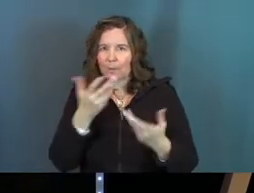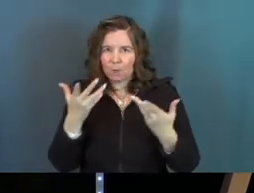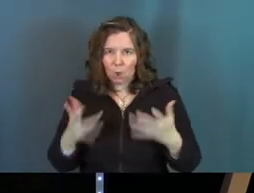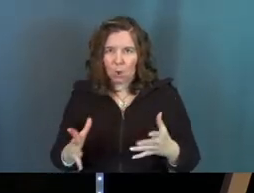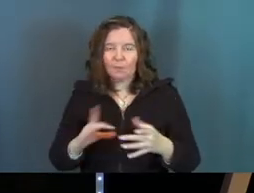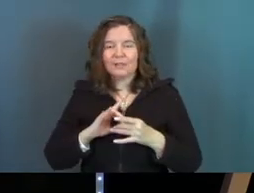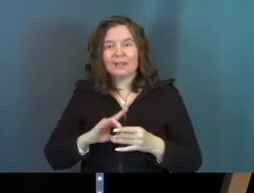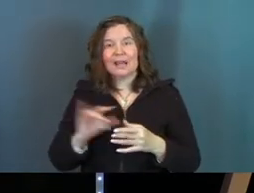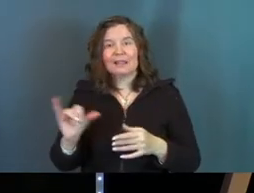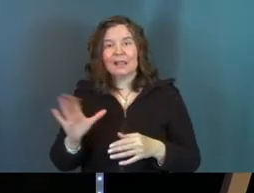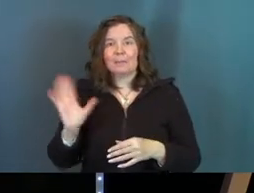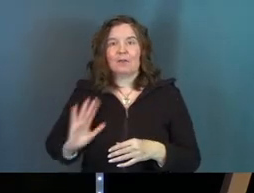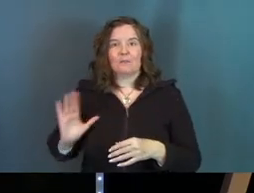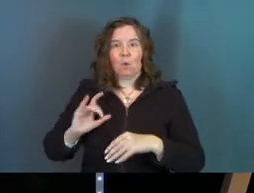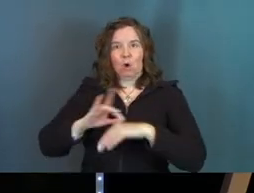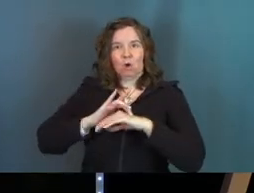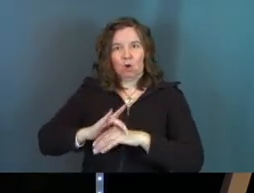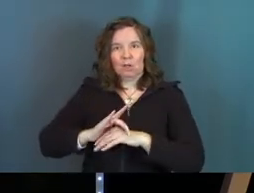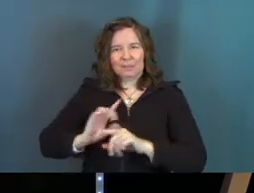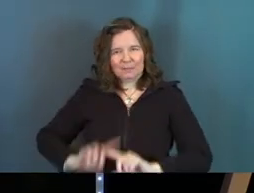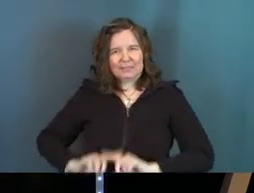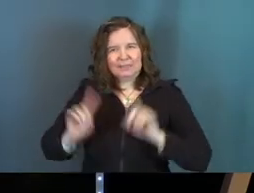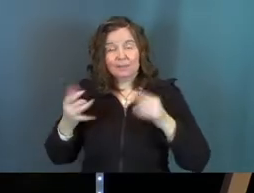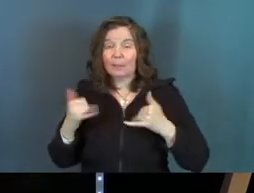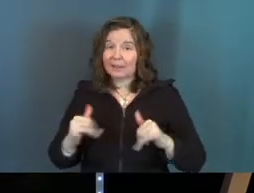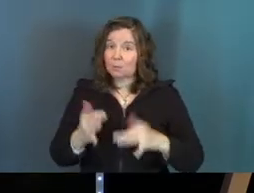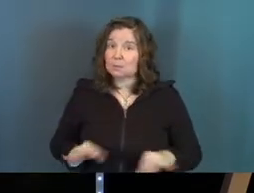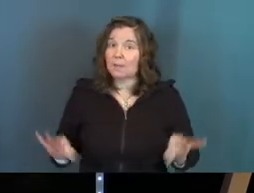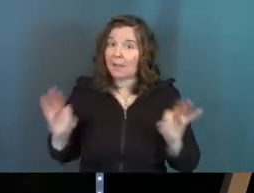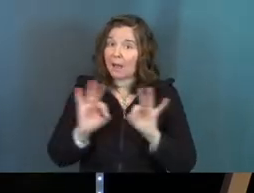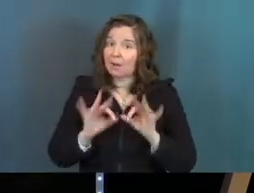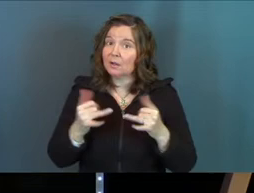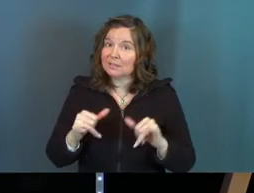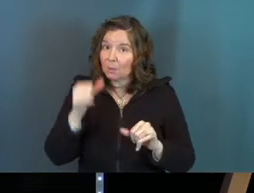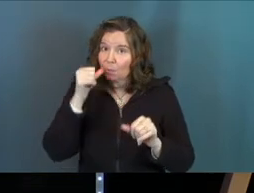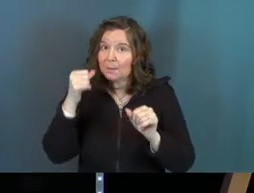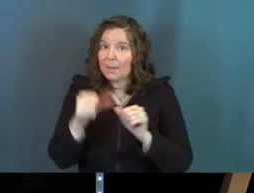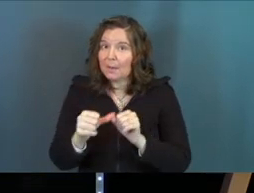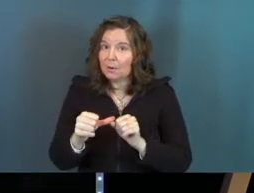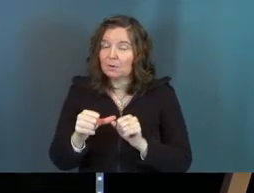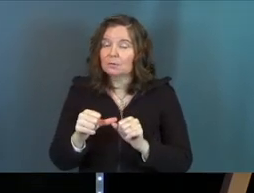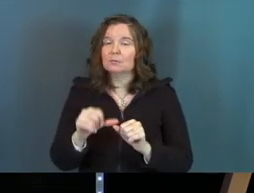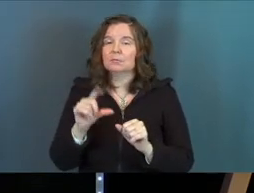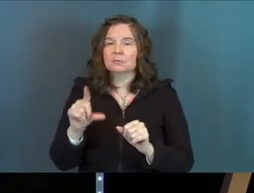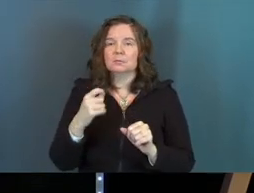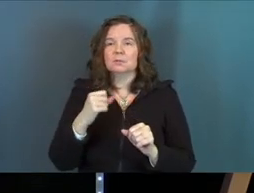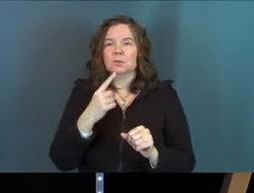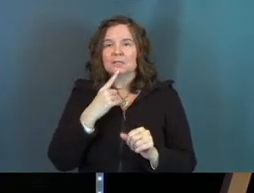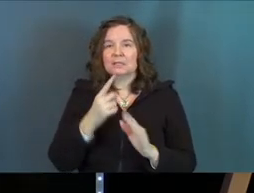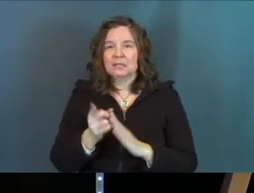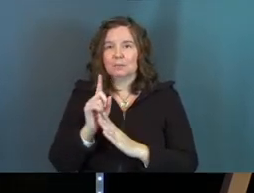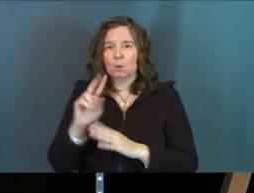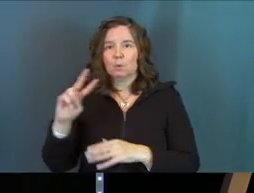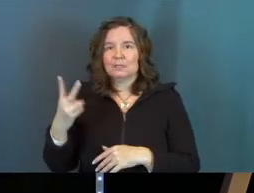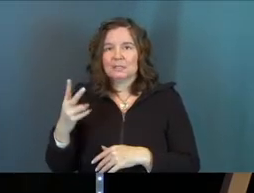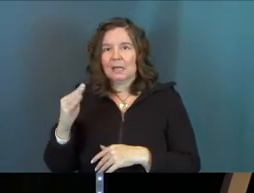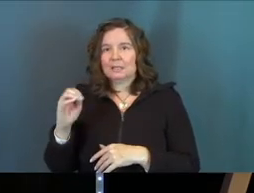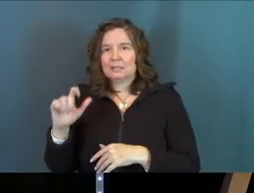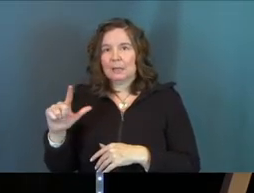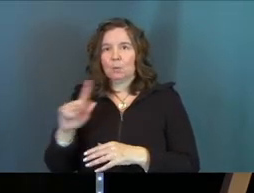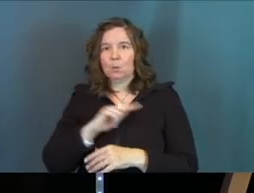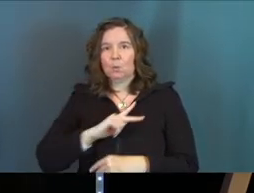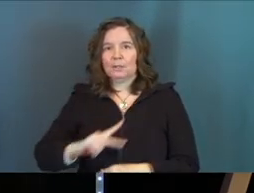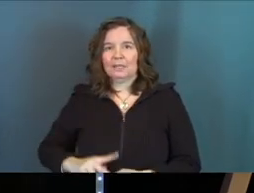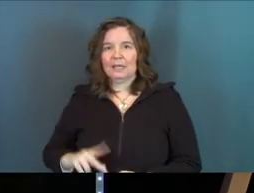the relationship like they were here on earth, but they will still matter. And we will still remember. And here's where that comes in. It's this moment in 2 Samuel with